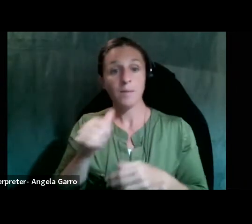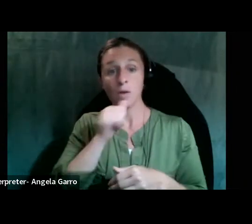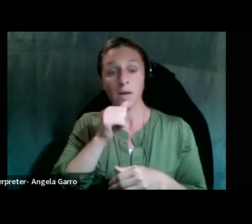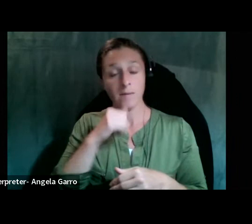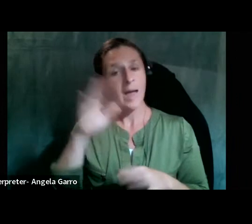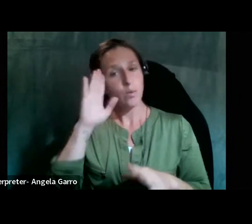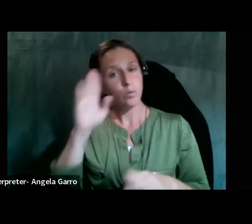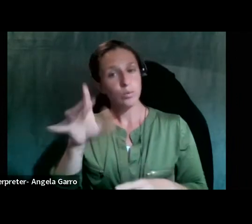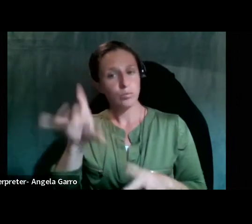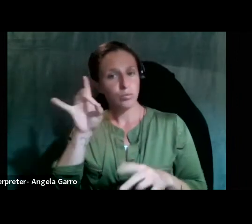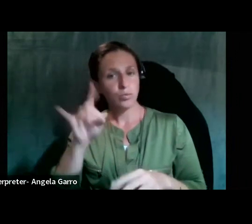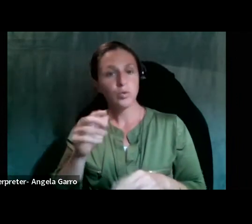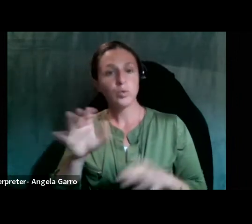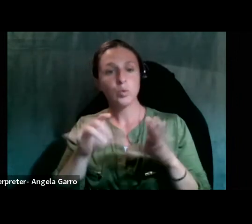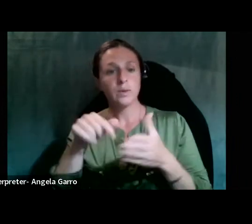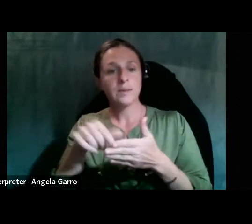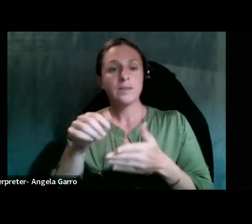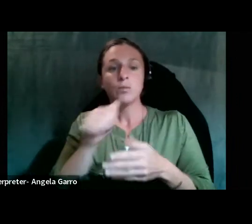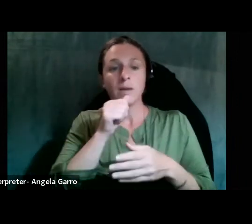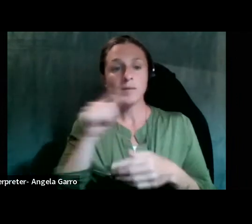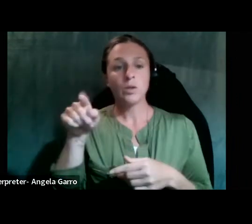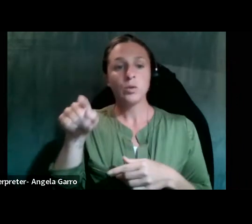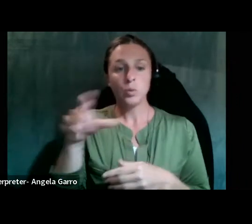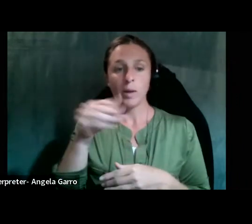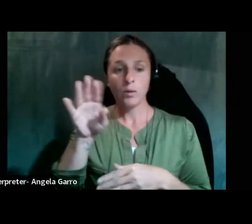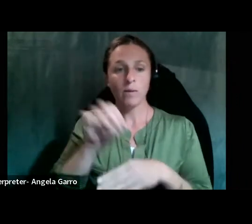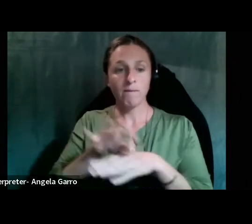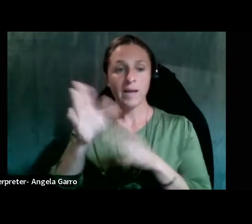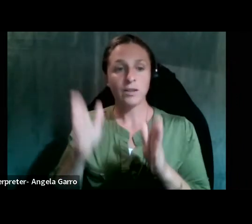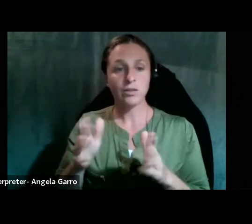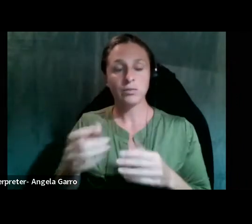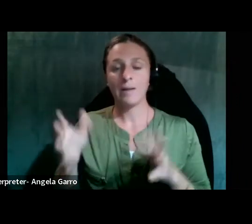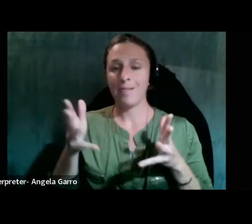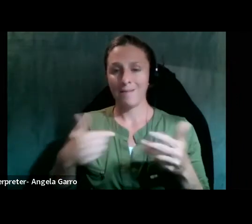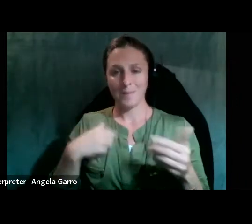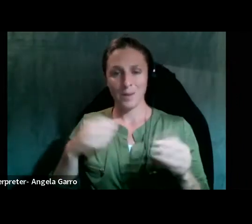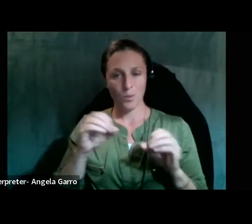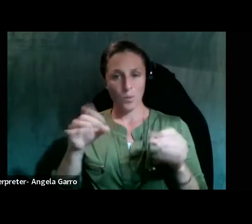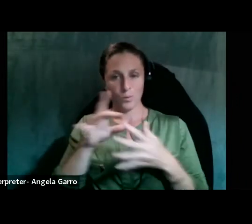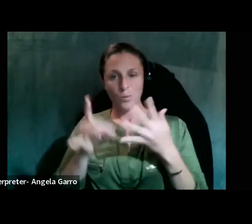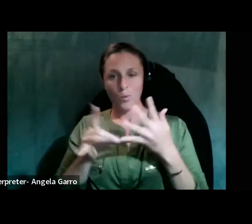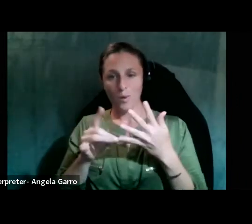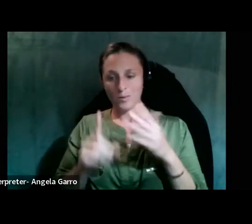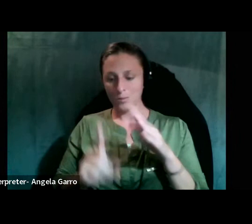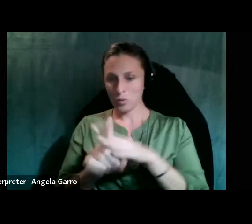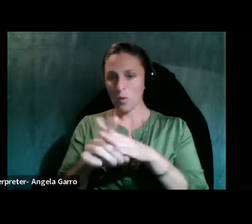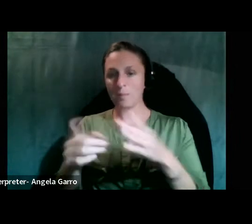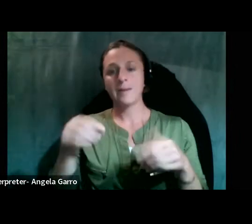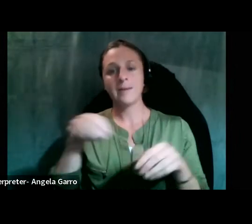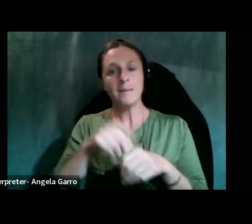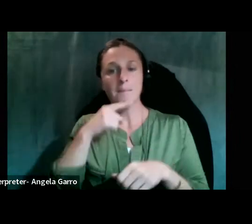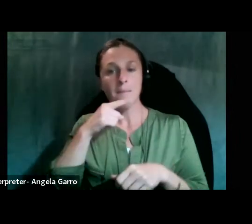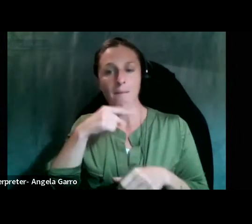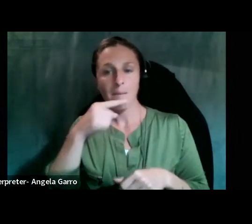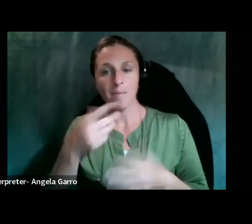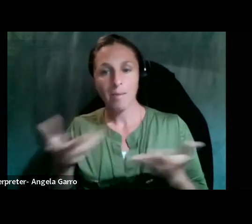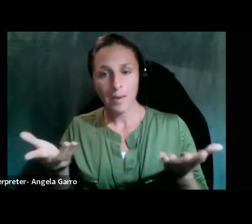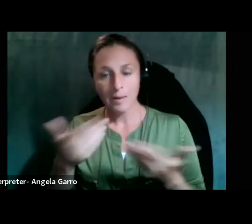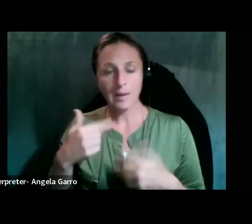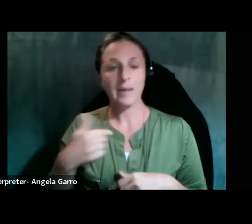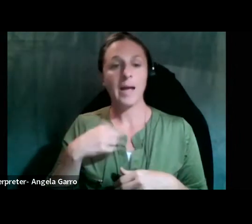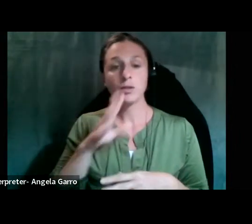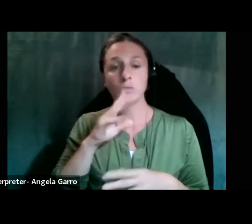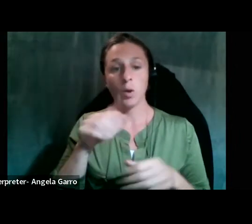have chosen to do it privately, you or your advisors have left me no alternative but to appear tonight publicly. When I spoke to